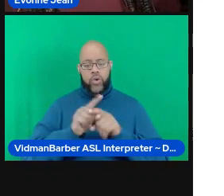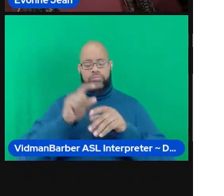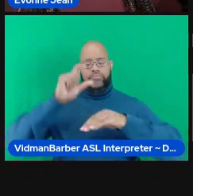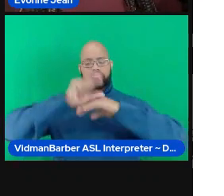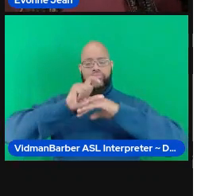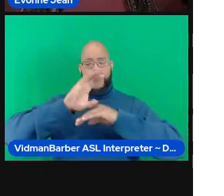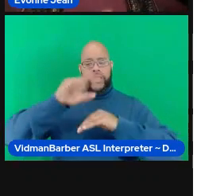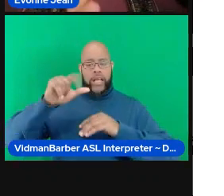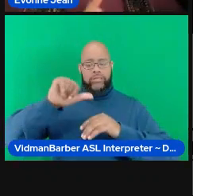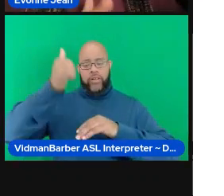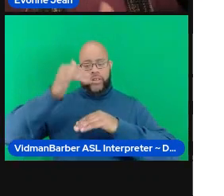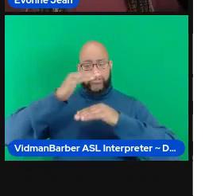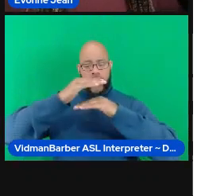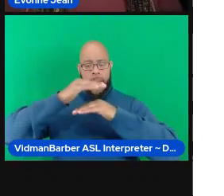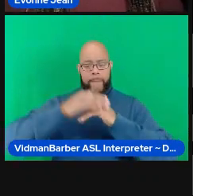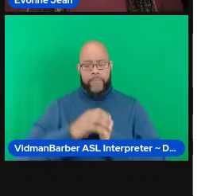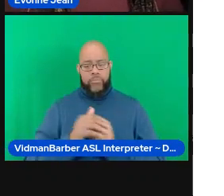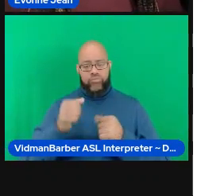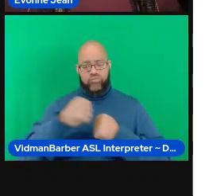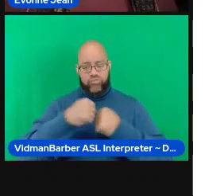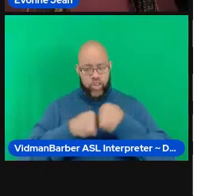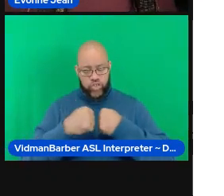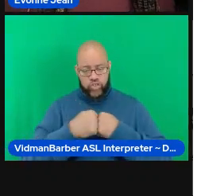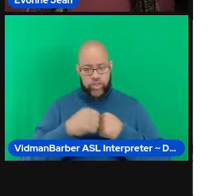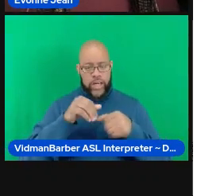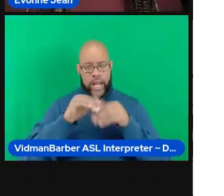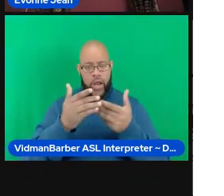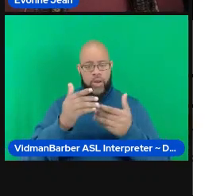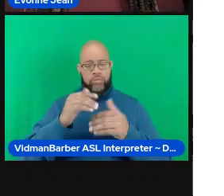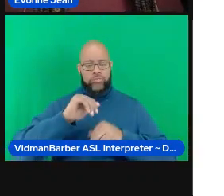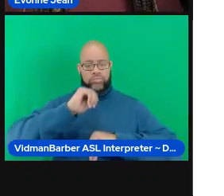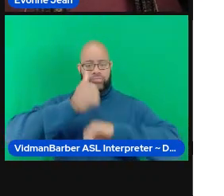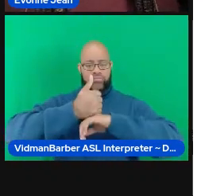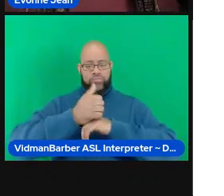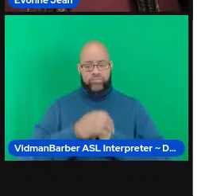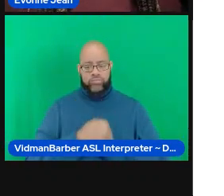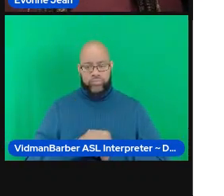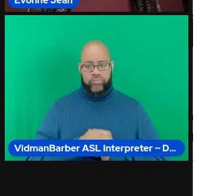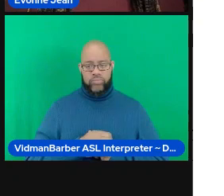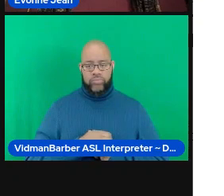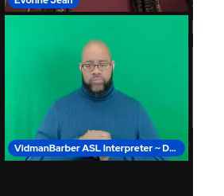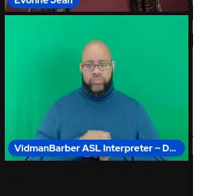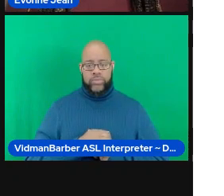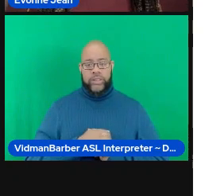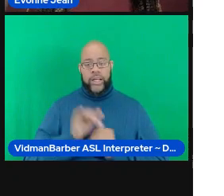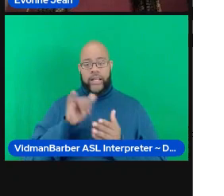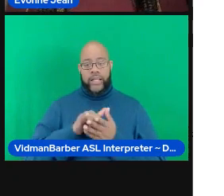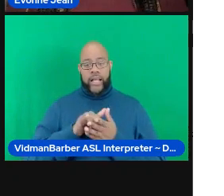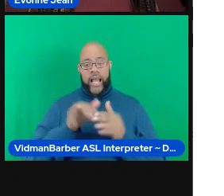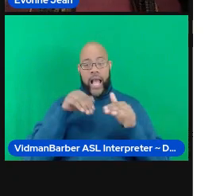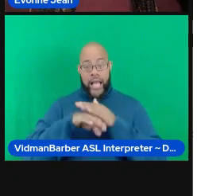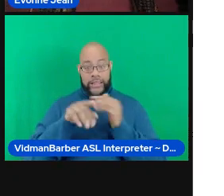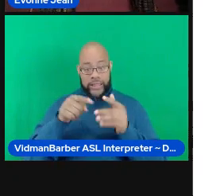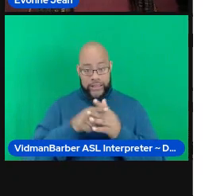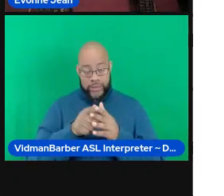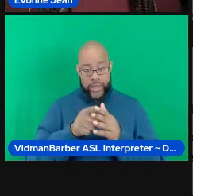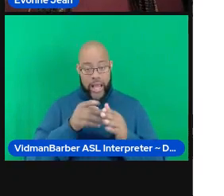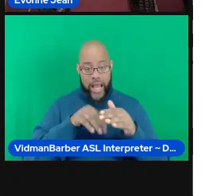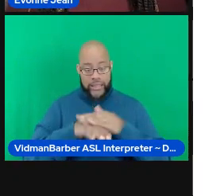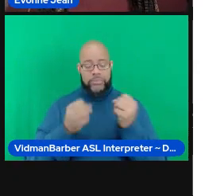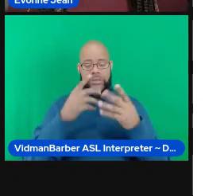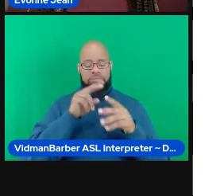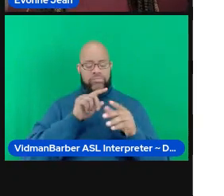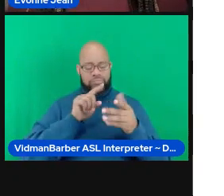the epidermis, very structured in the way they are formed. And this skin immune axis has been studied in a number of